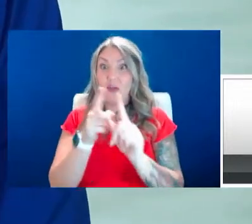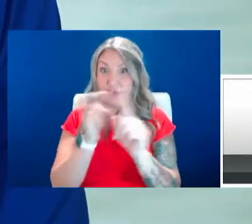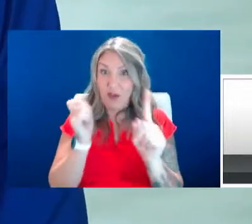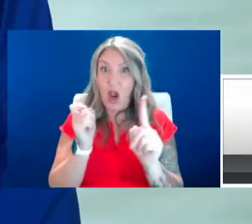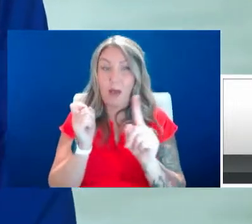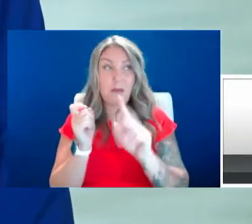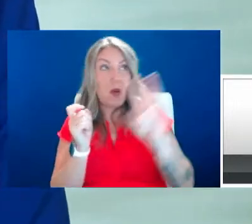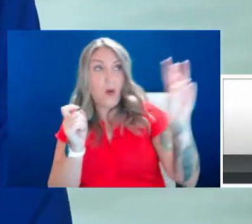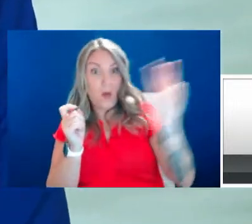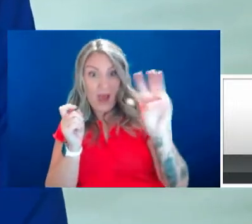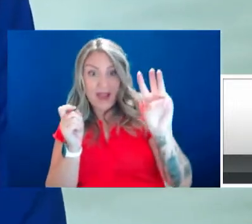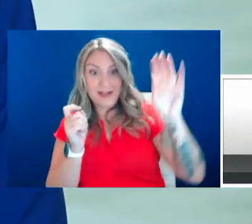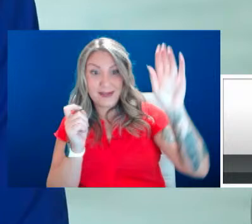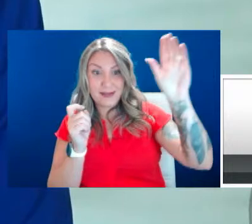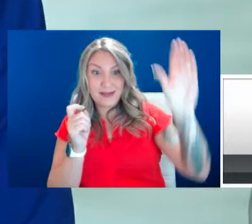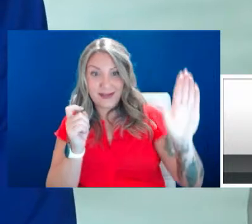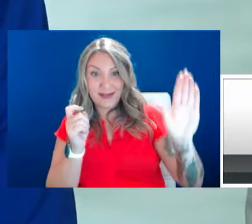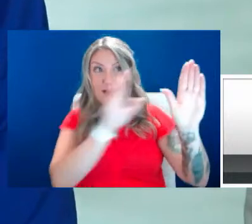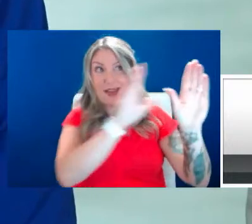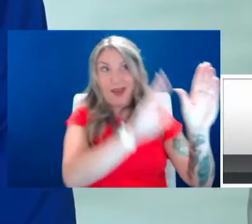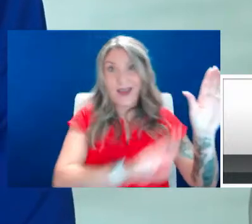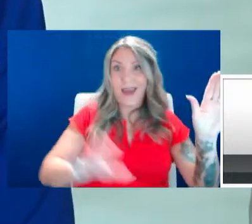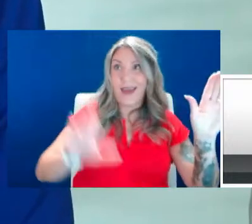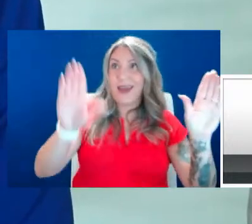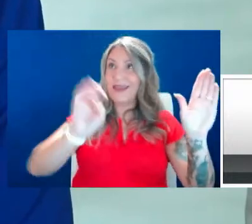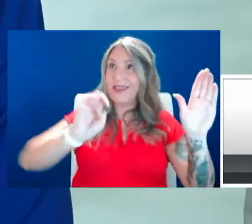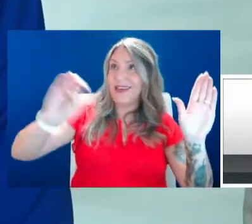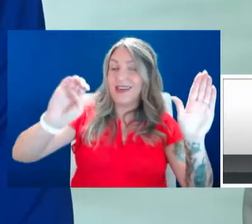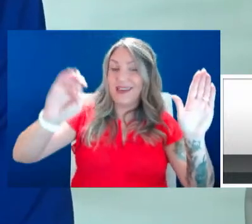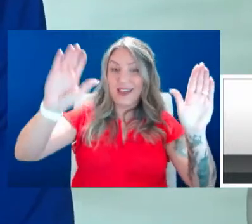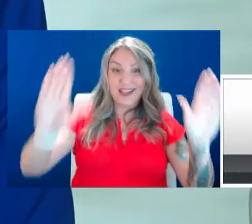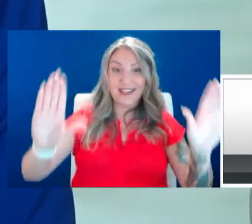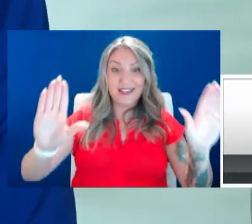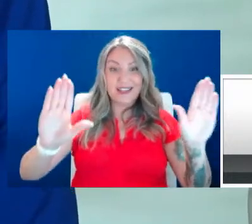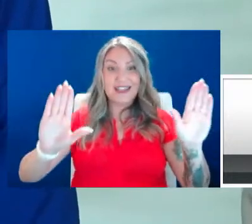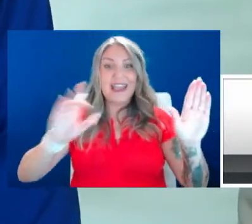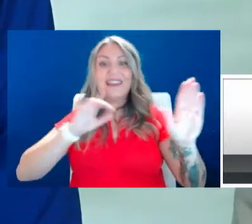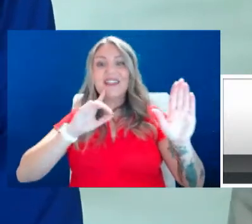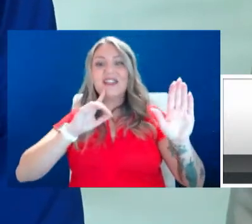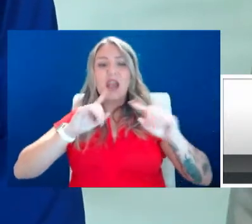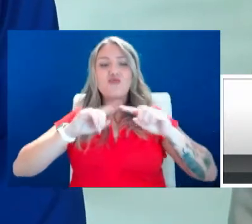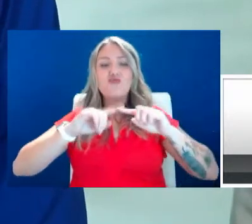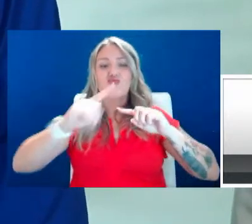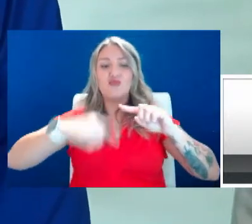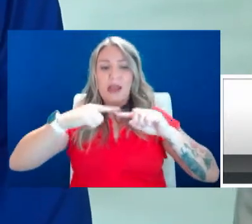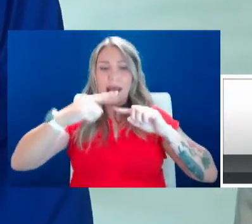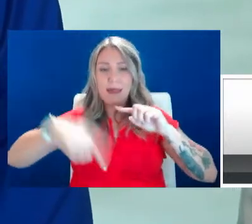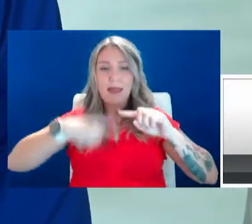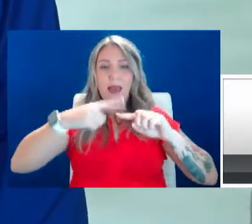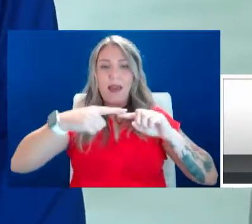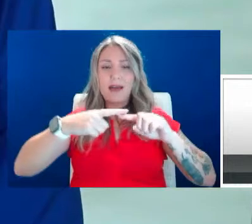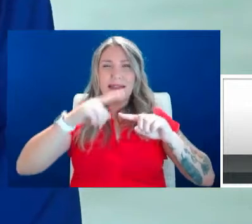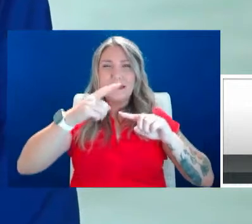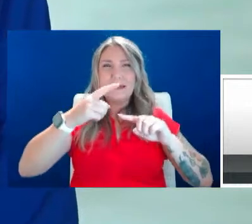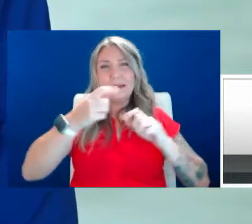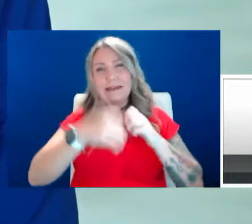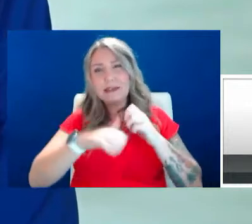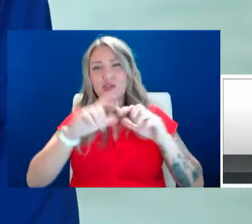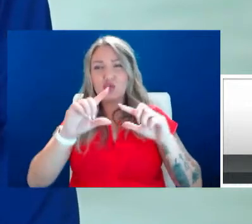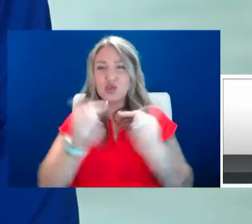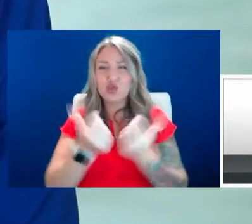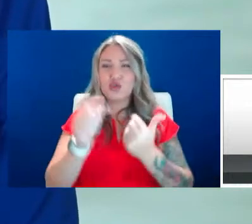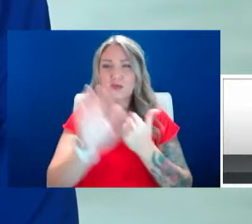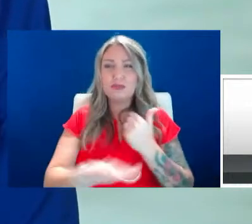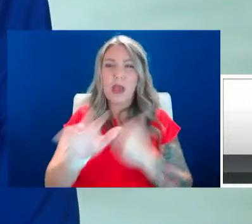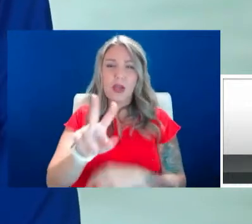to the East Coast in a relay ride. And each set of riders rides about